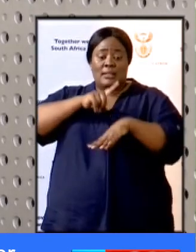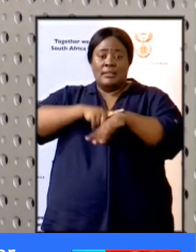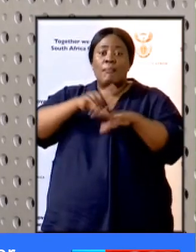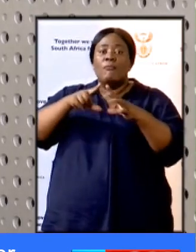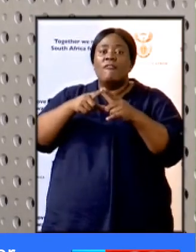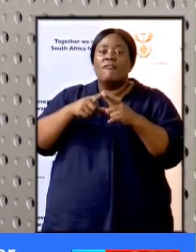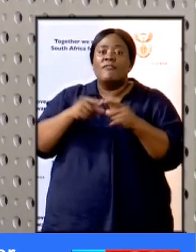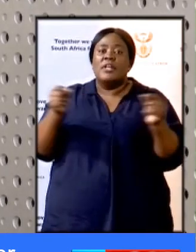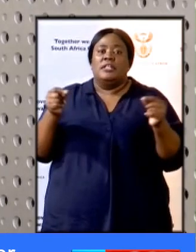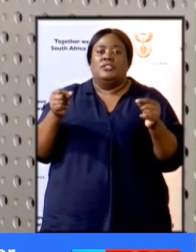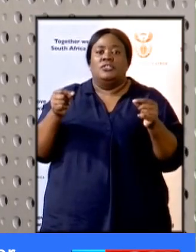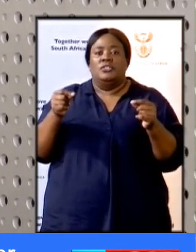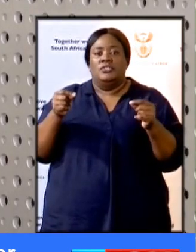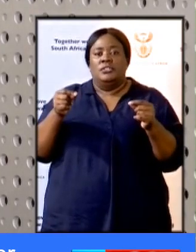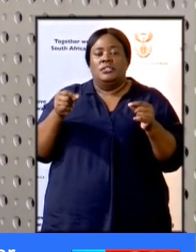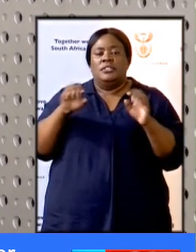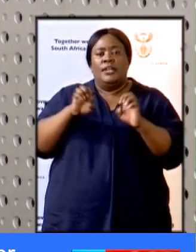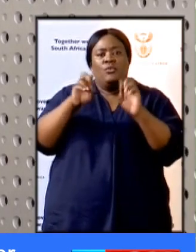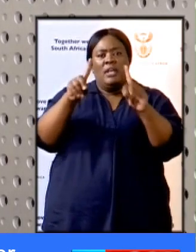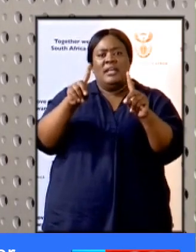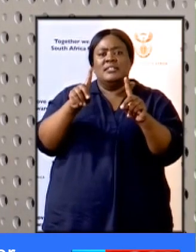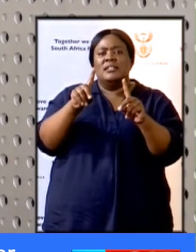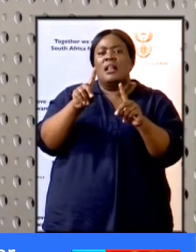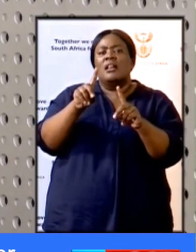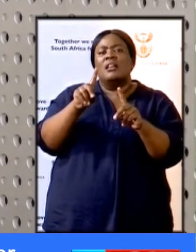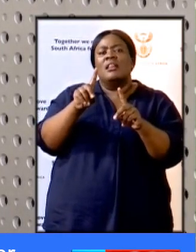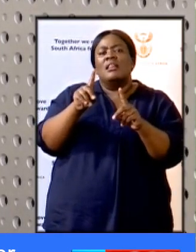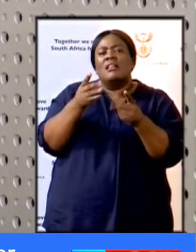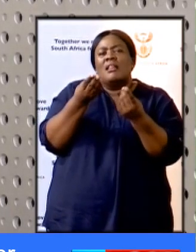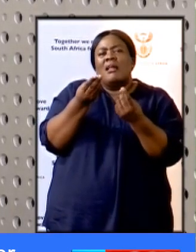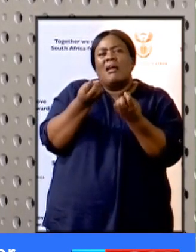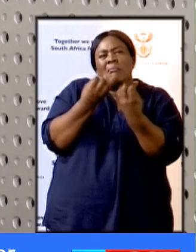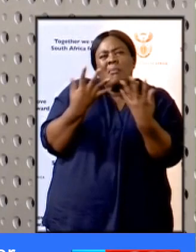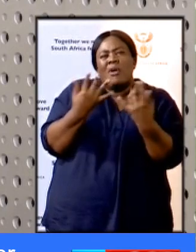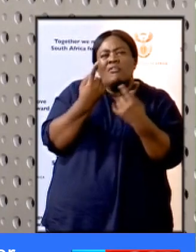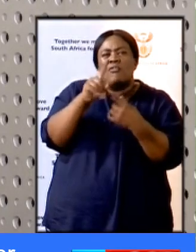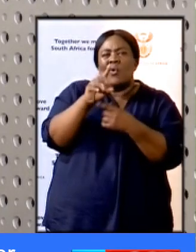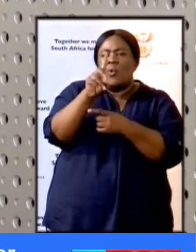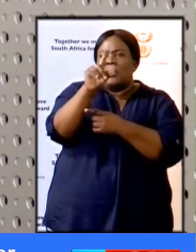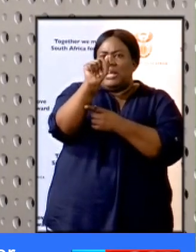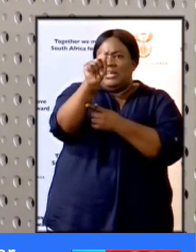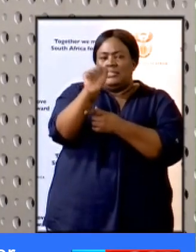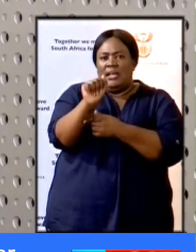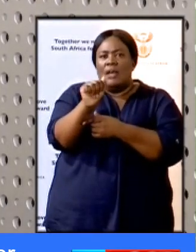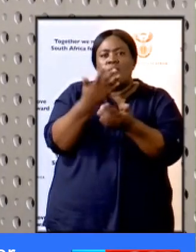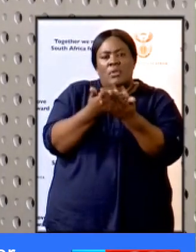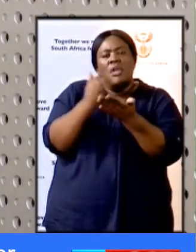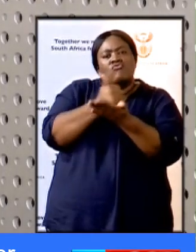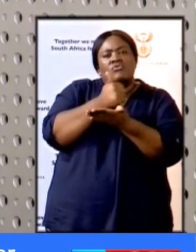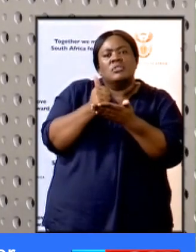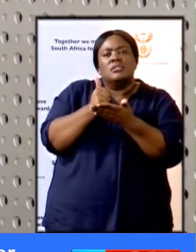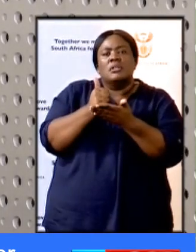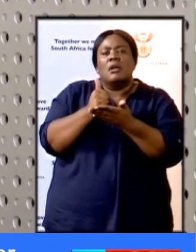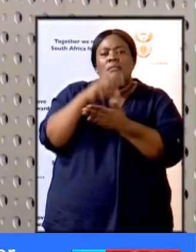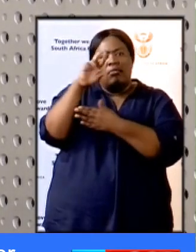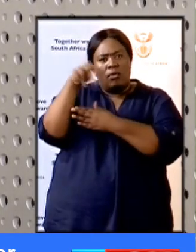educational rate for data, we can load it to the correct numbers so that all students can